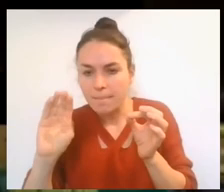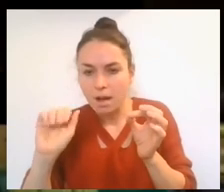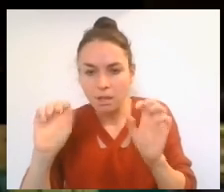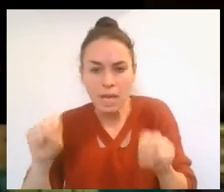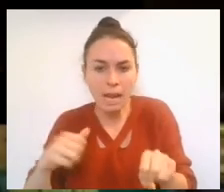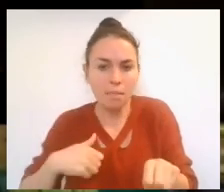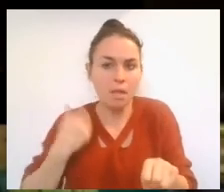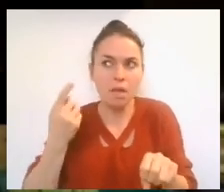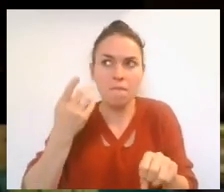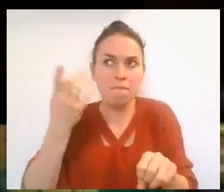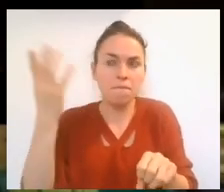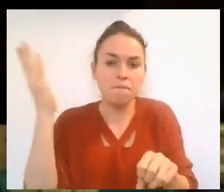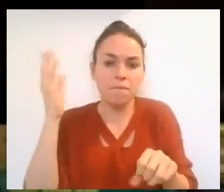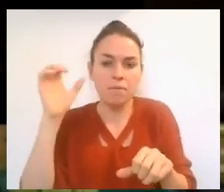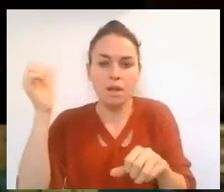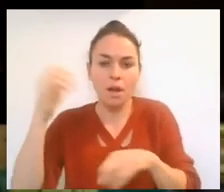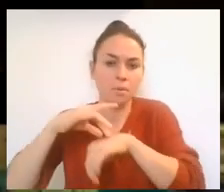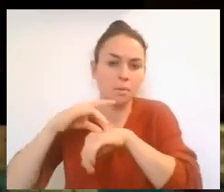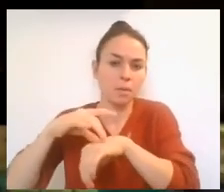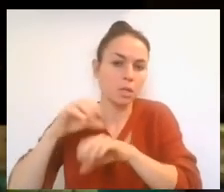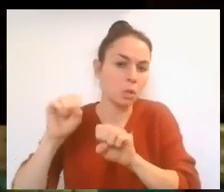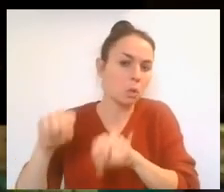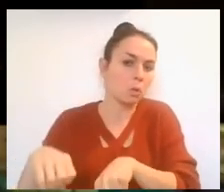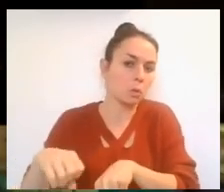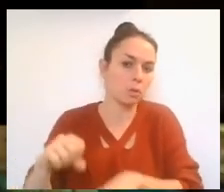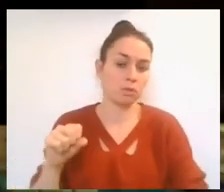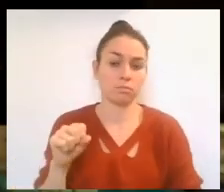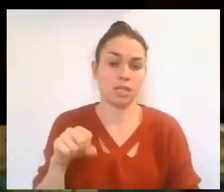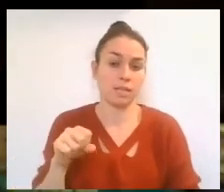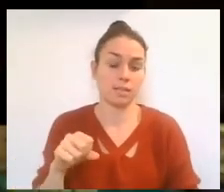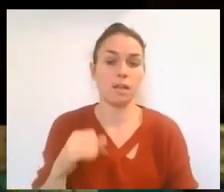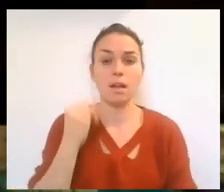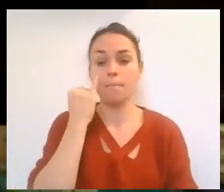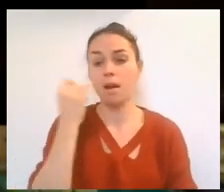ask me personally now about